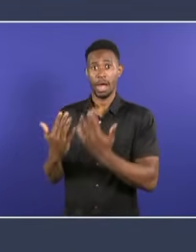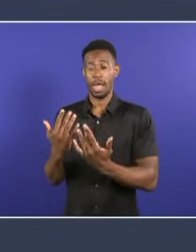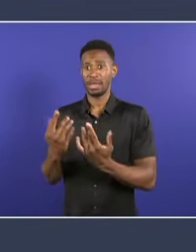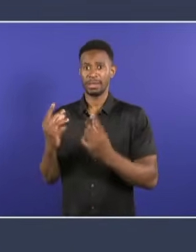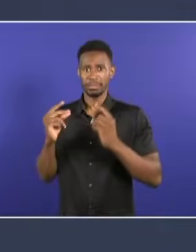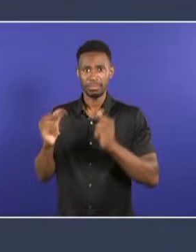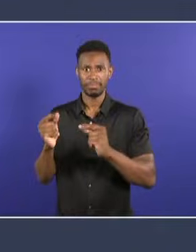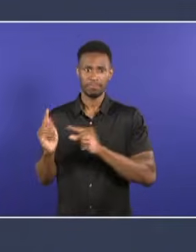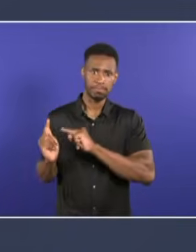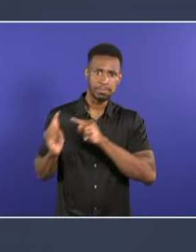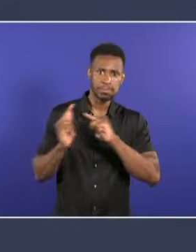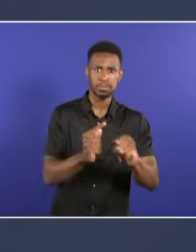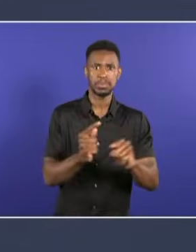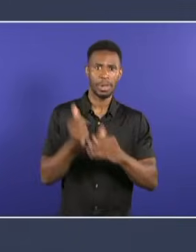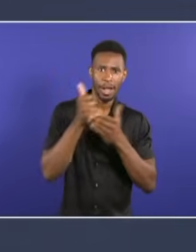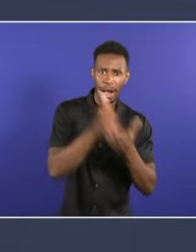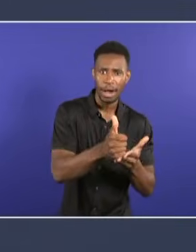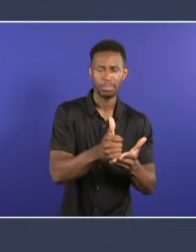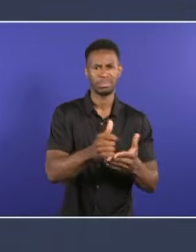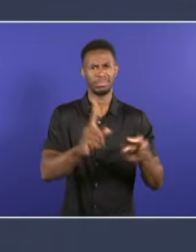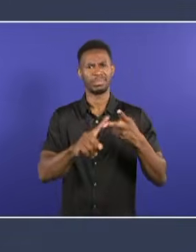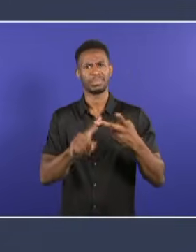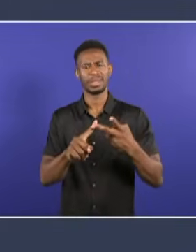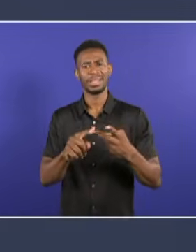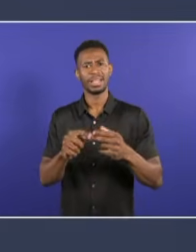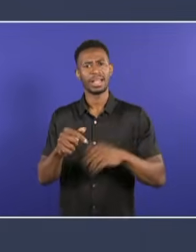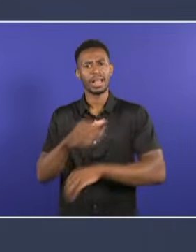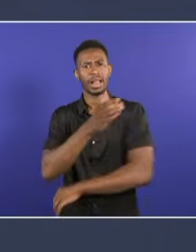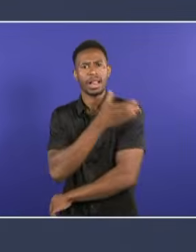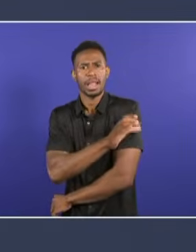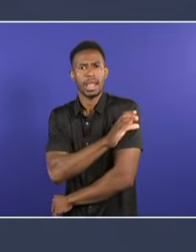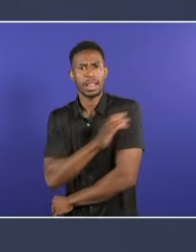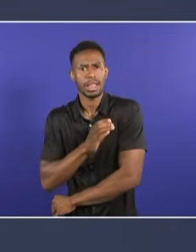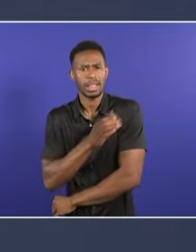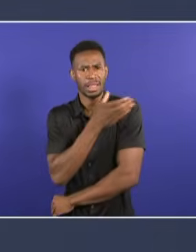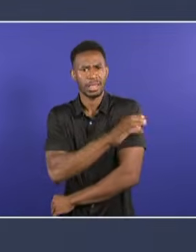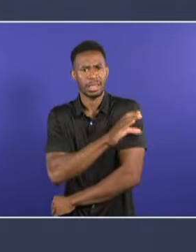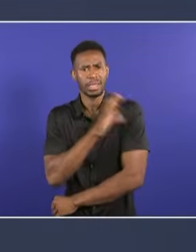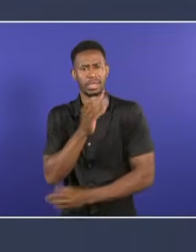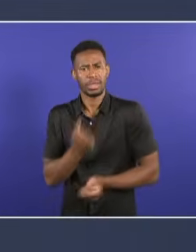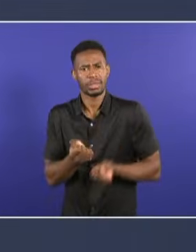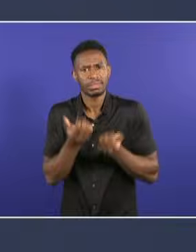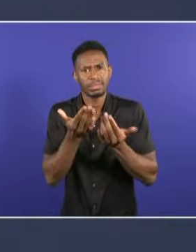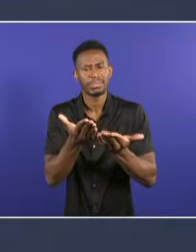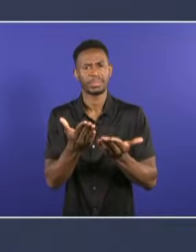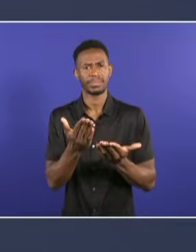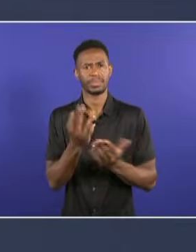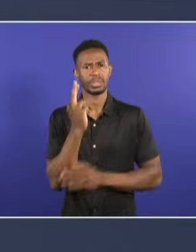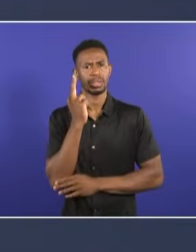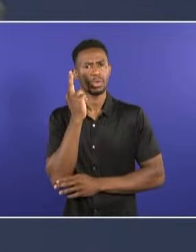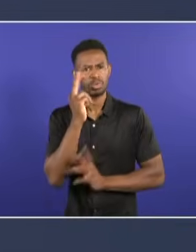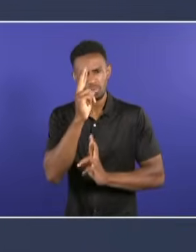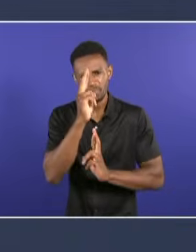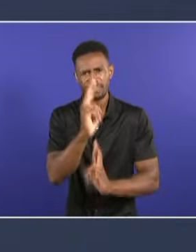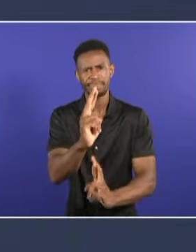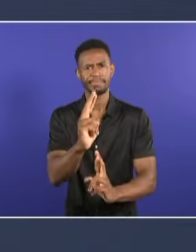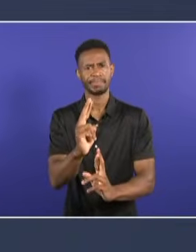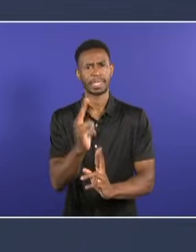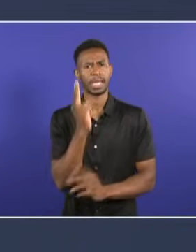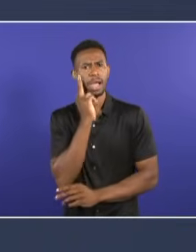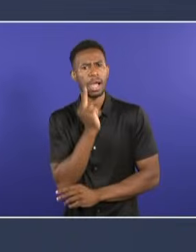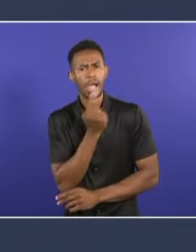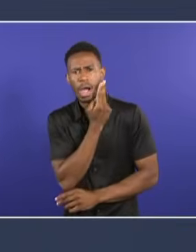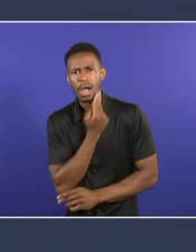clinic treats you with dignity and respect and gives you the care that you deserve. When you have access